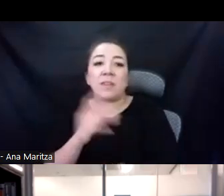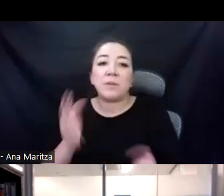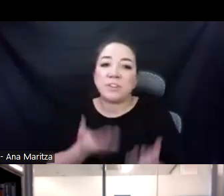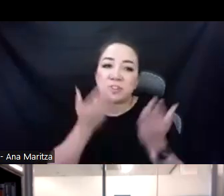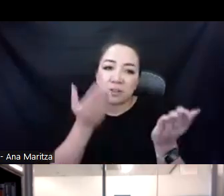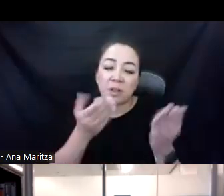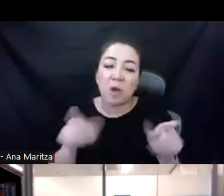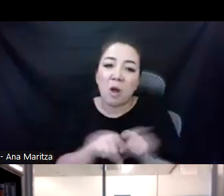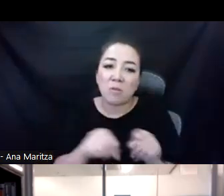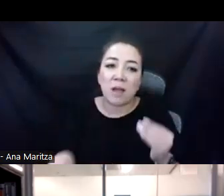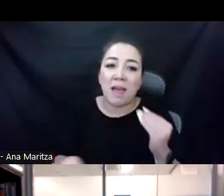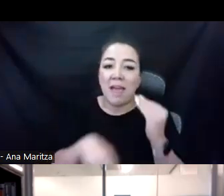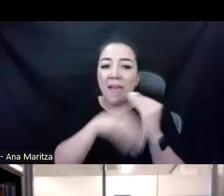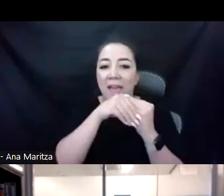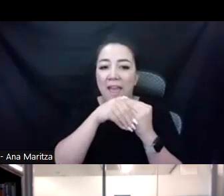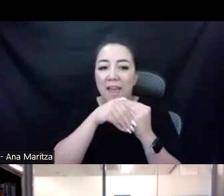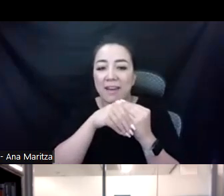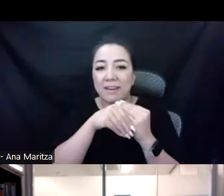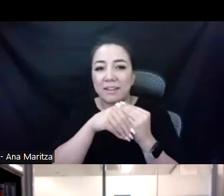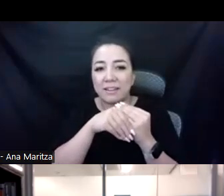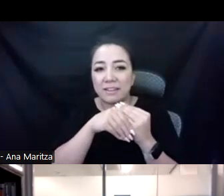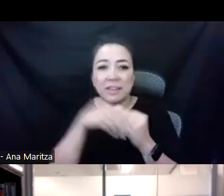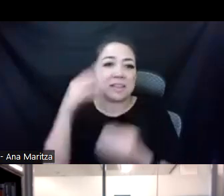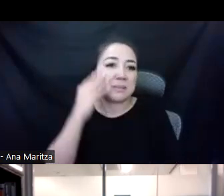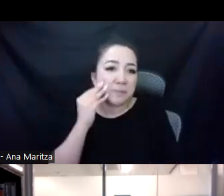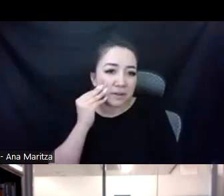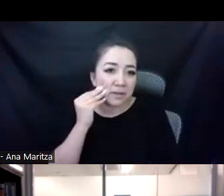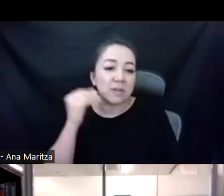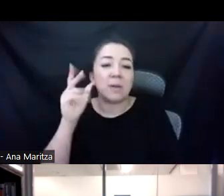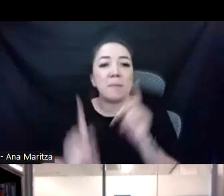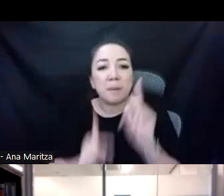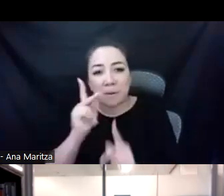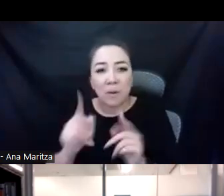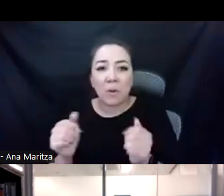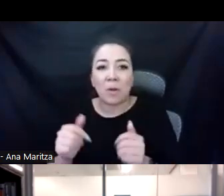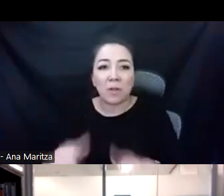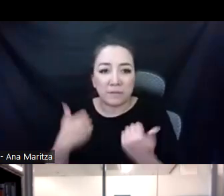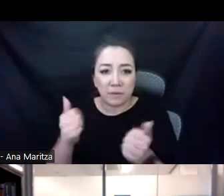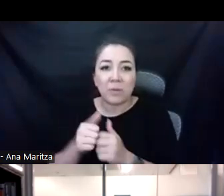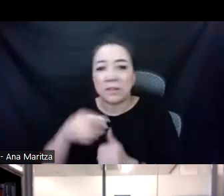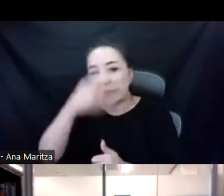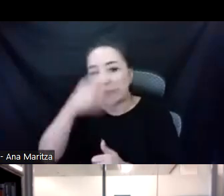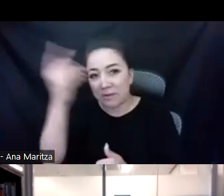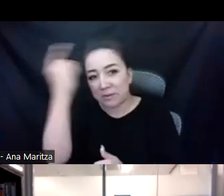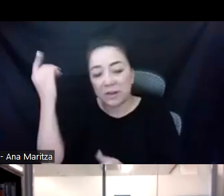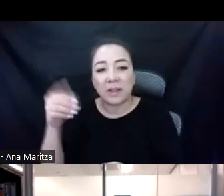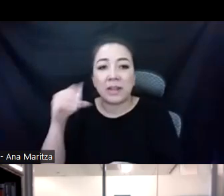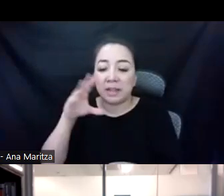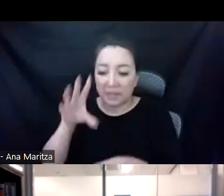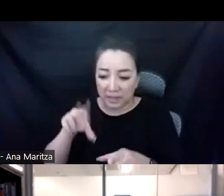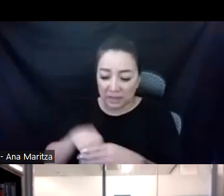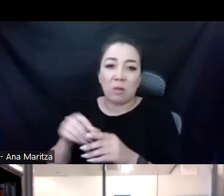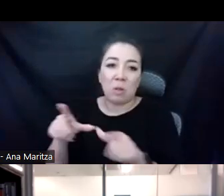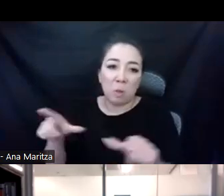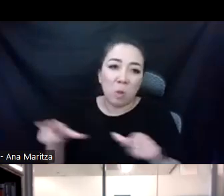to also add the experience of people living with dementia into local planning, right?